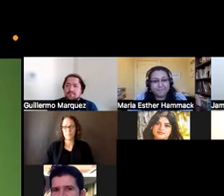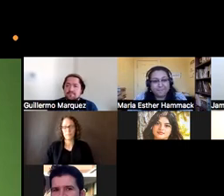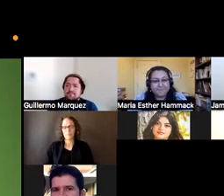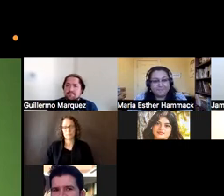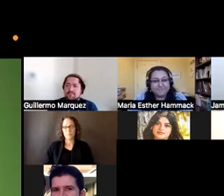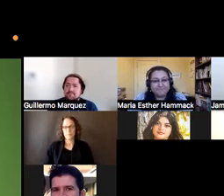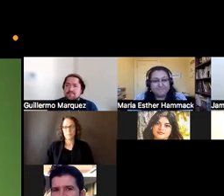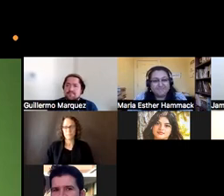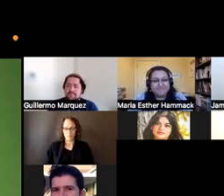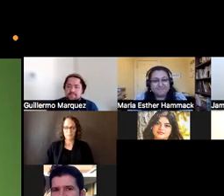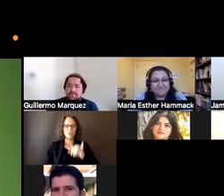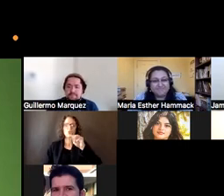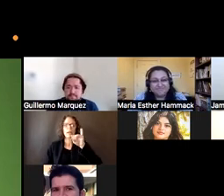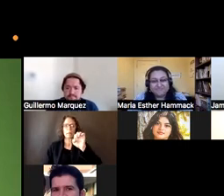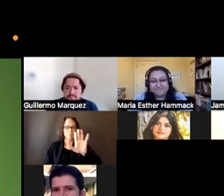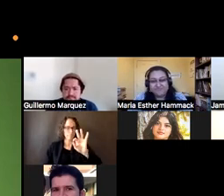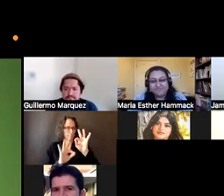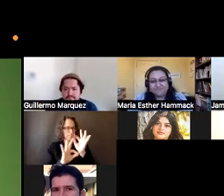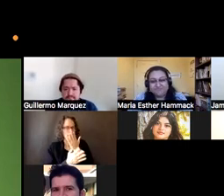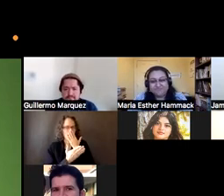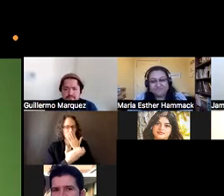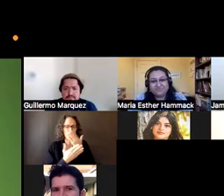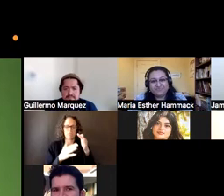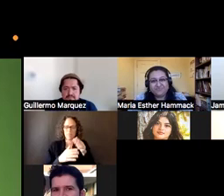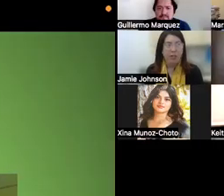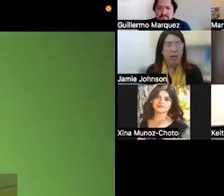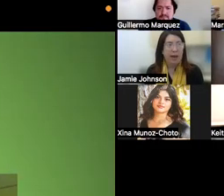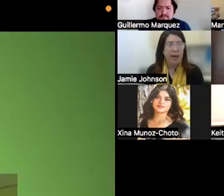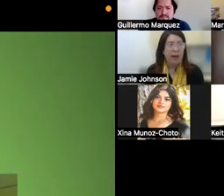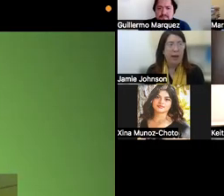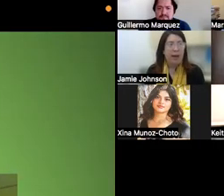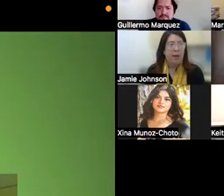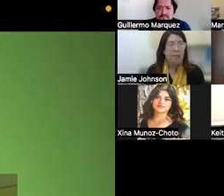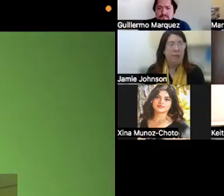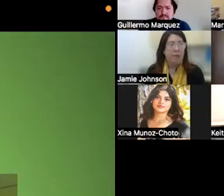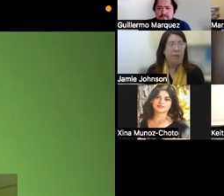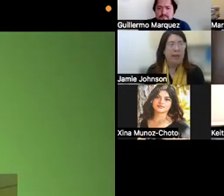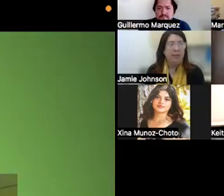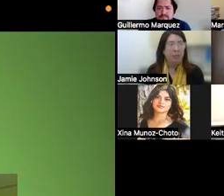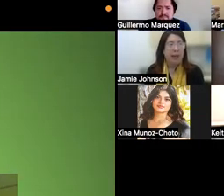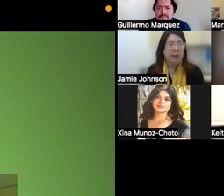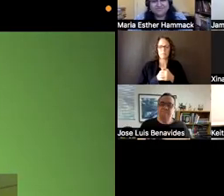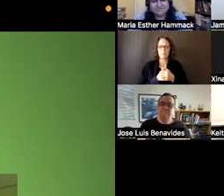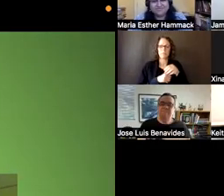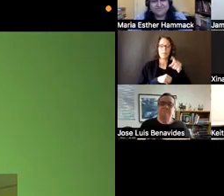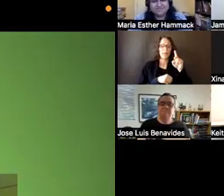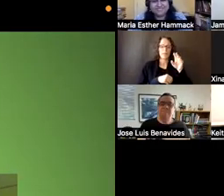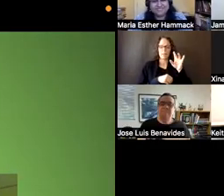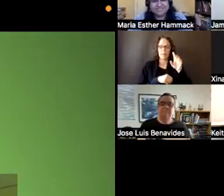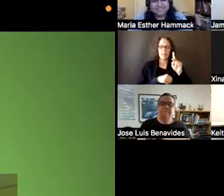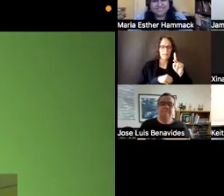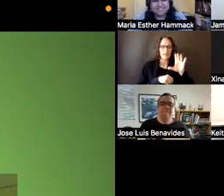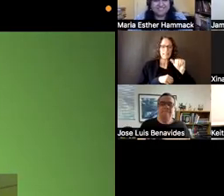Thank you, Dr. Hammack. And as we're wrapping up, we do have one last question in the chat from Casey Blackman. Says,